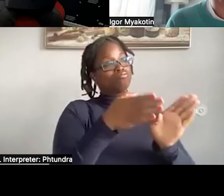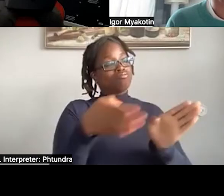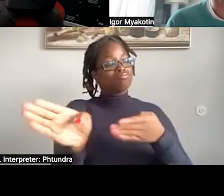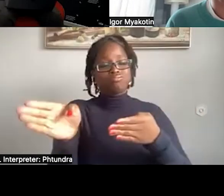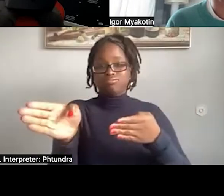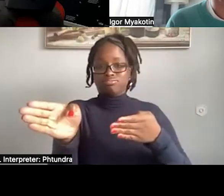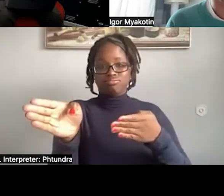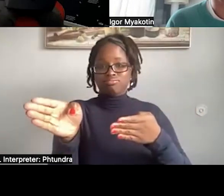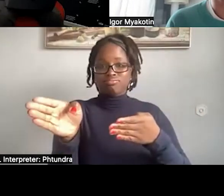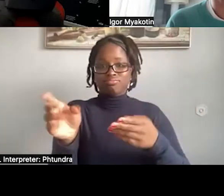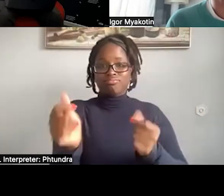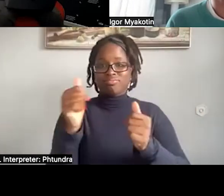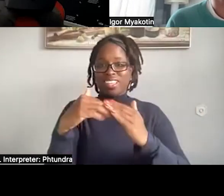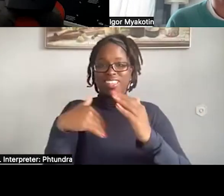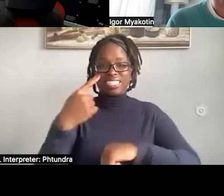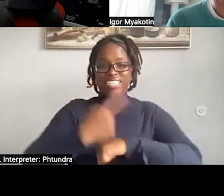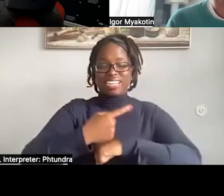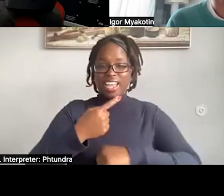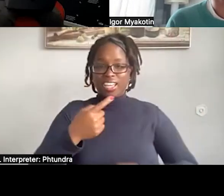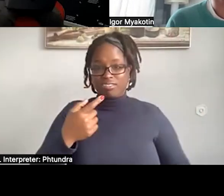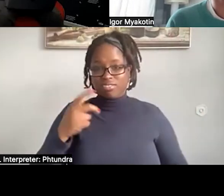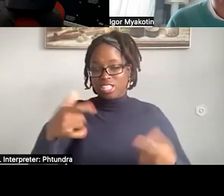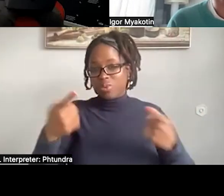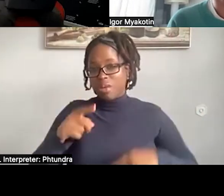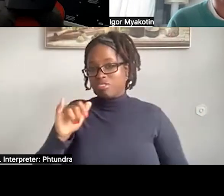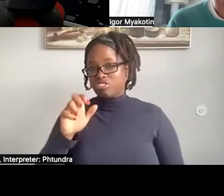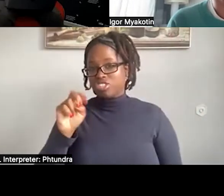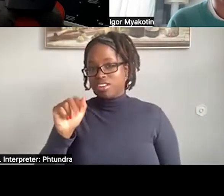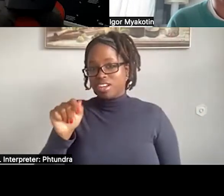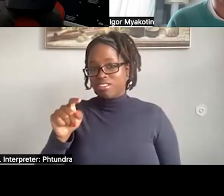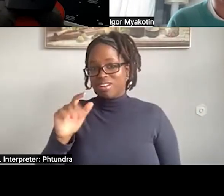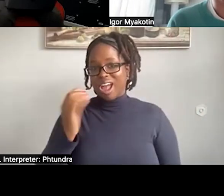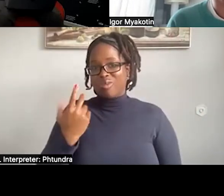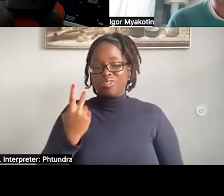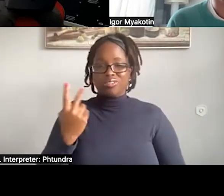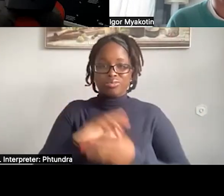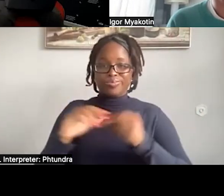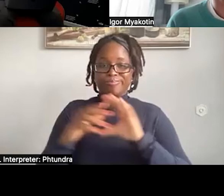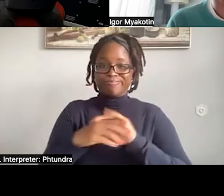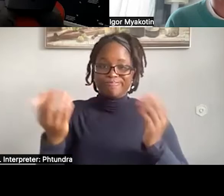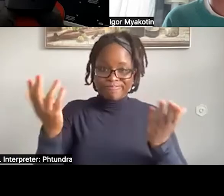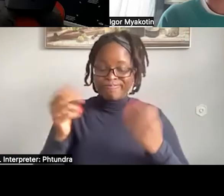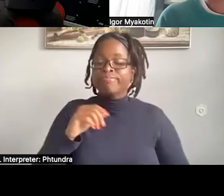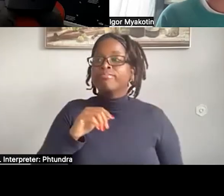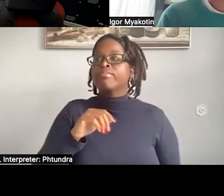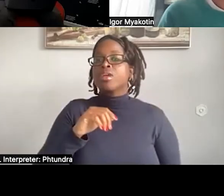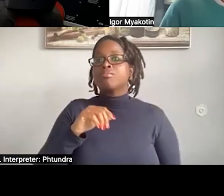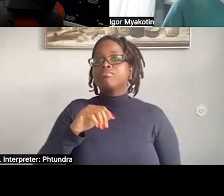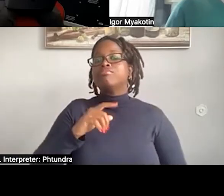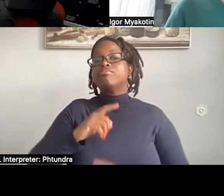one day. And that's what happened to our story. But all the